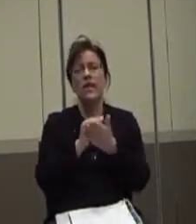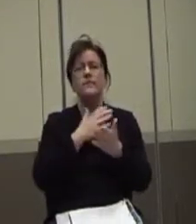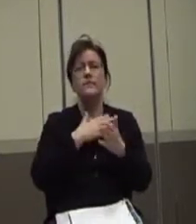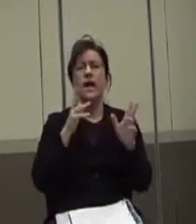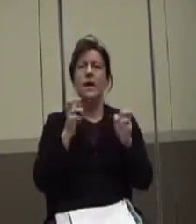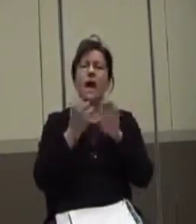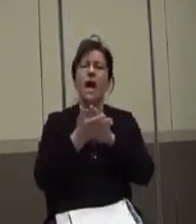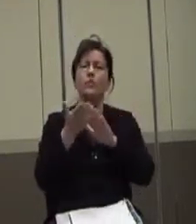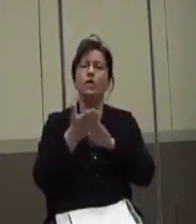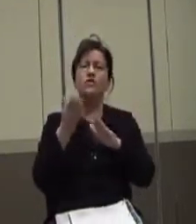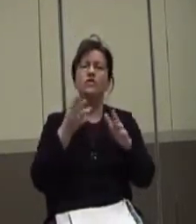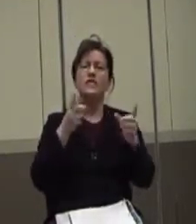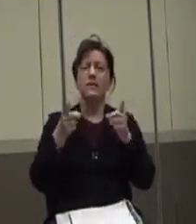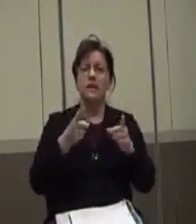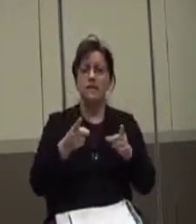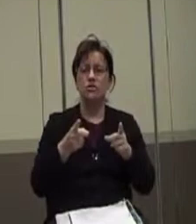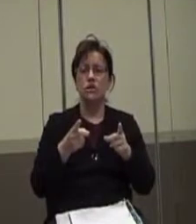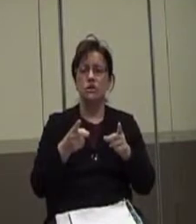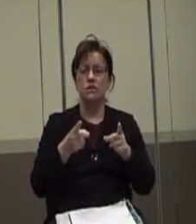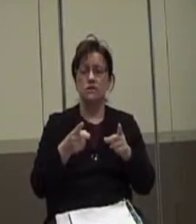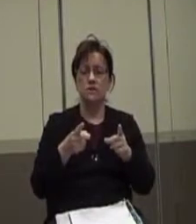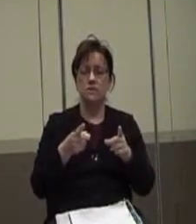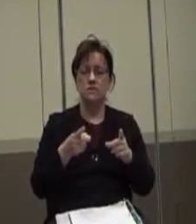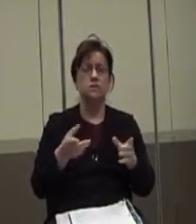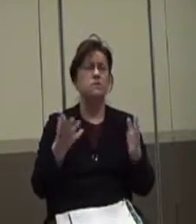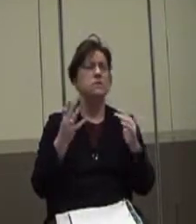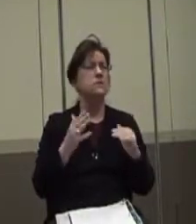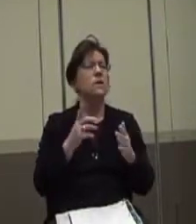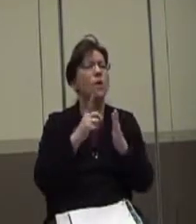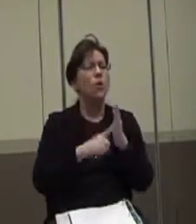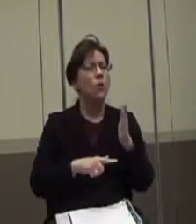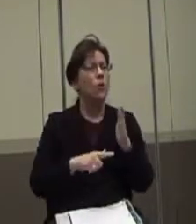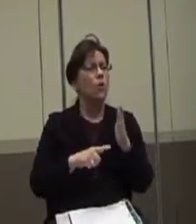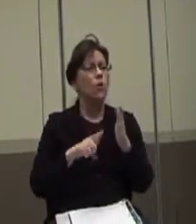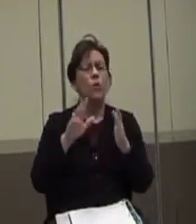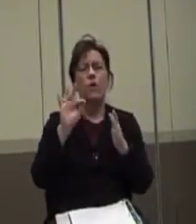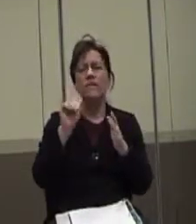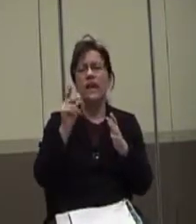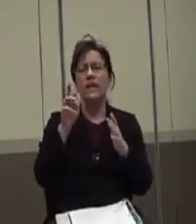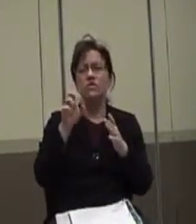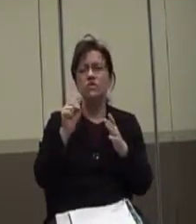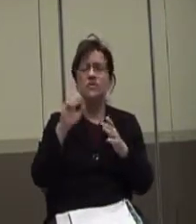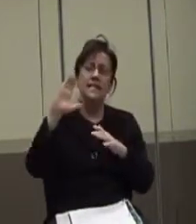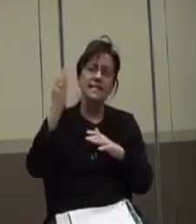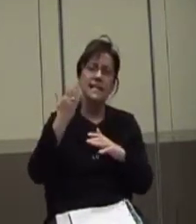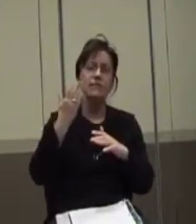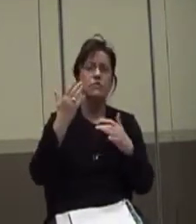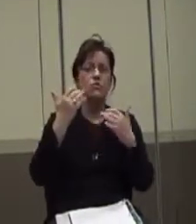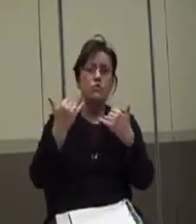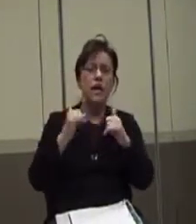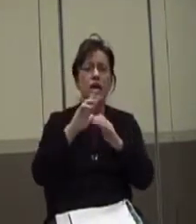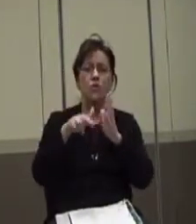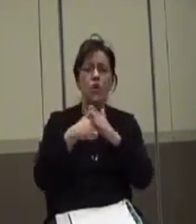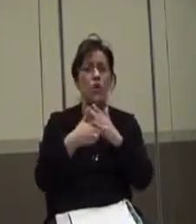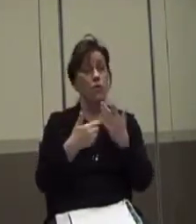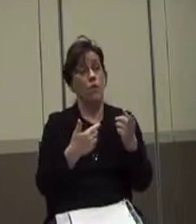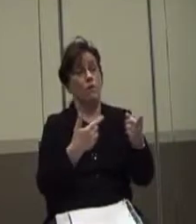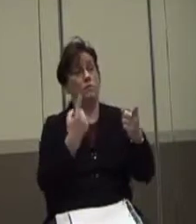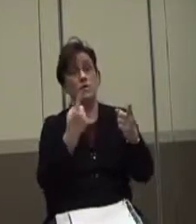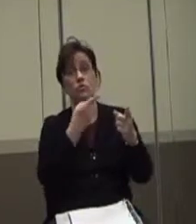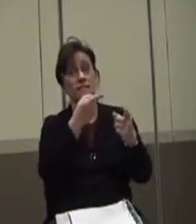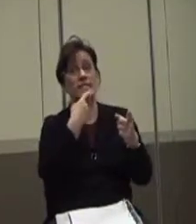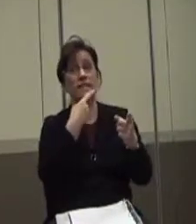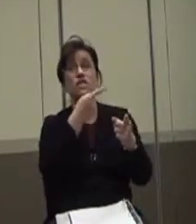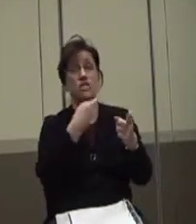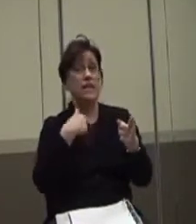definition. All right? Now, what factors, as you've read this, seem to play a role in it? One is she has a hearing impairment.